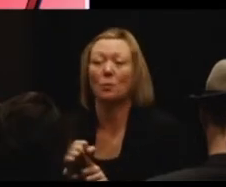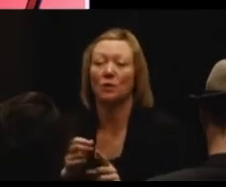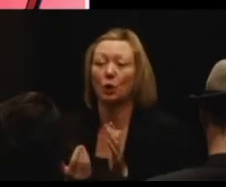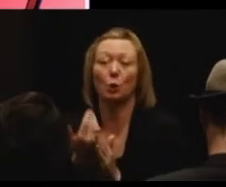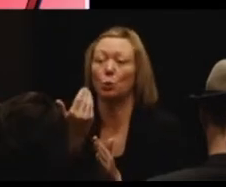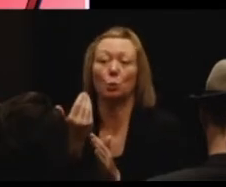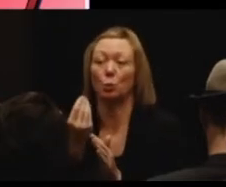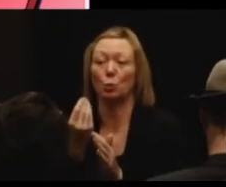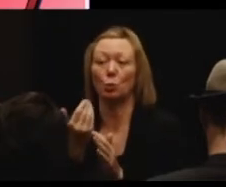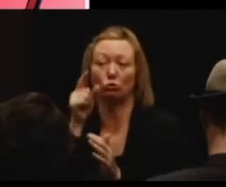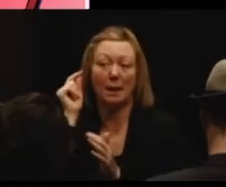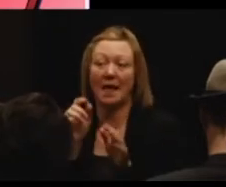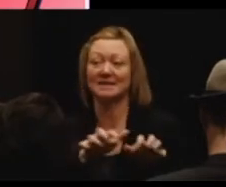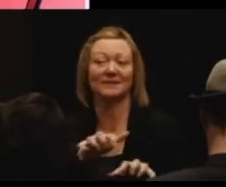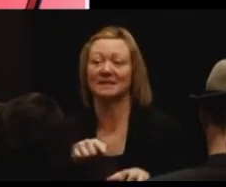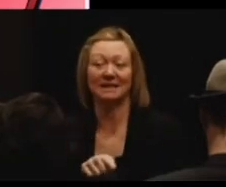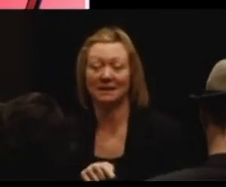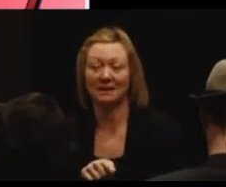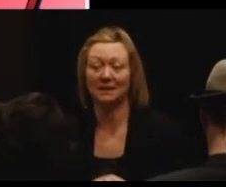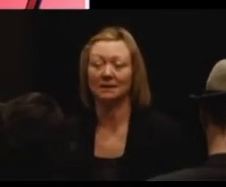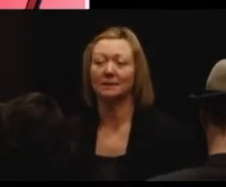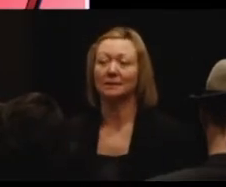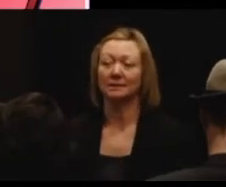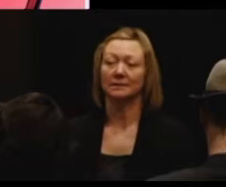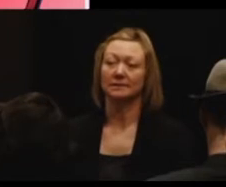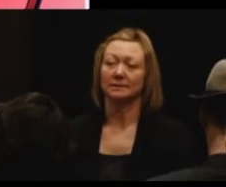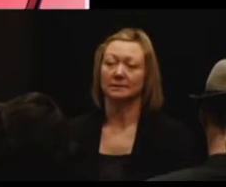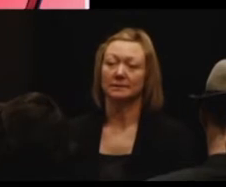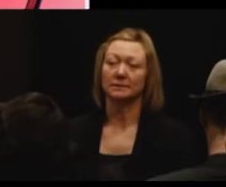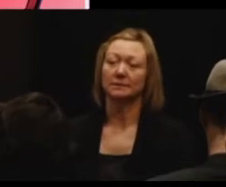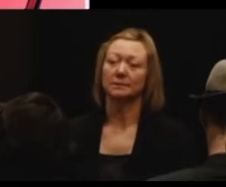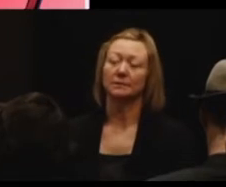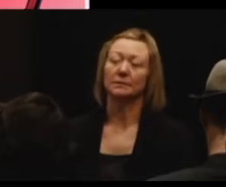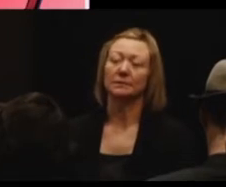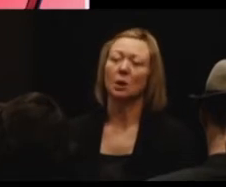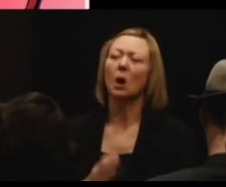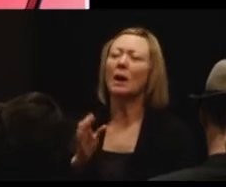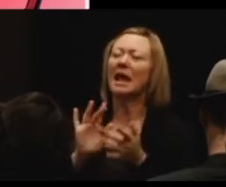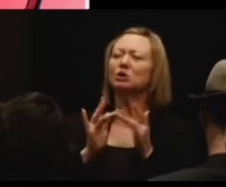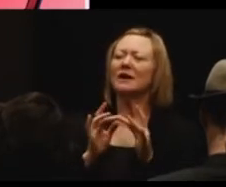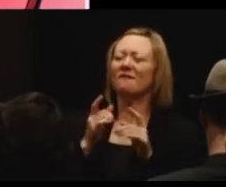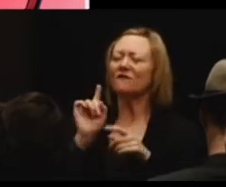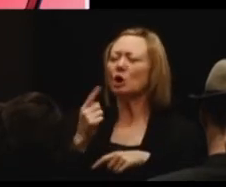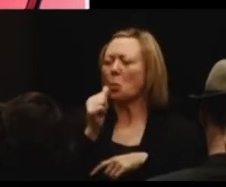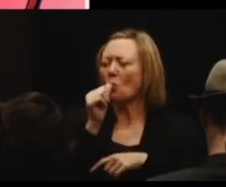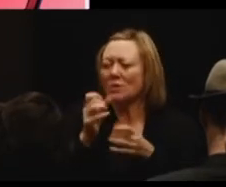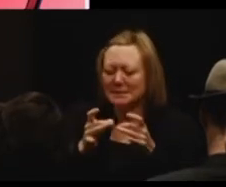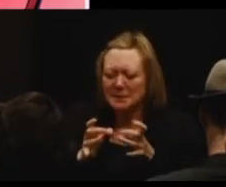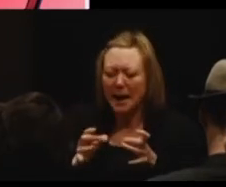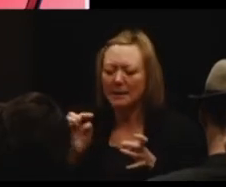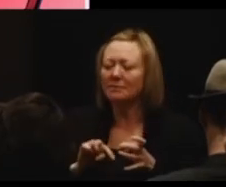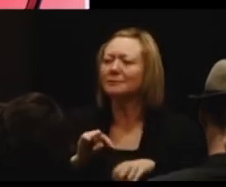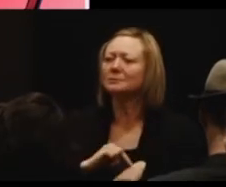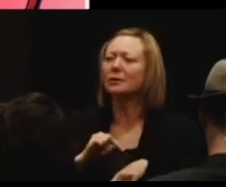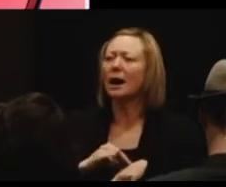activity. There's been early, at least especially in the early stages of the internet, there's some thoughts that the benefits were